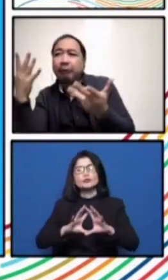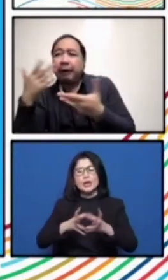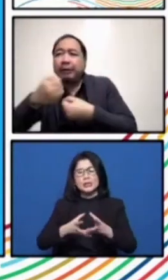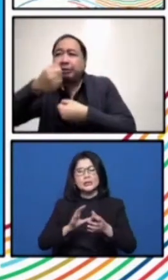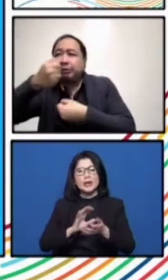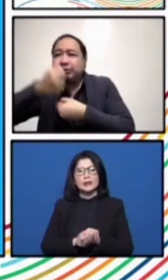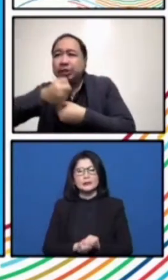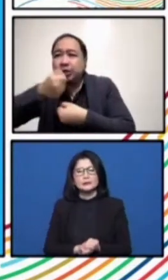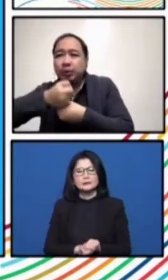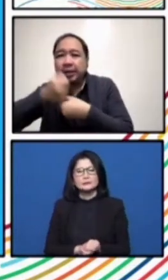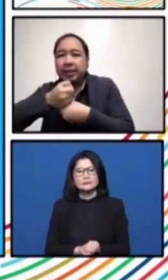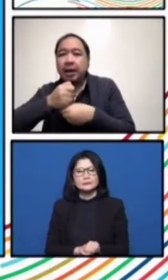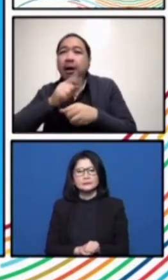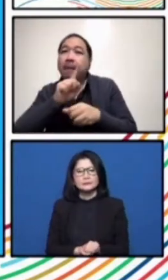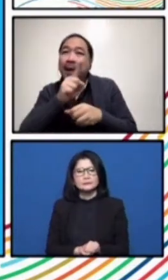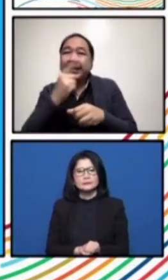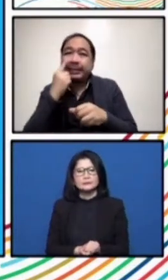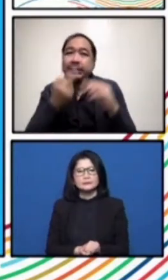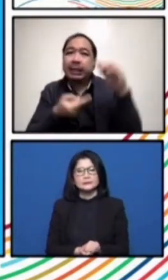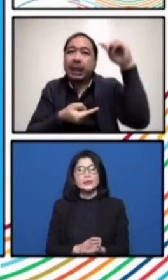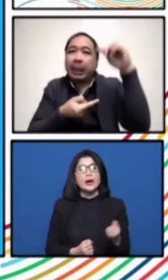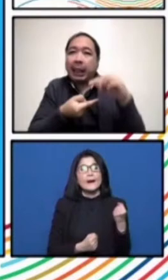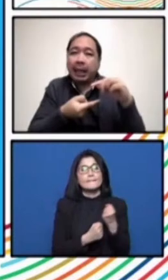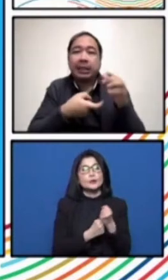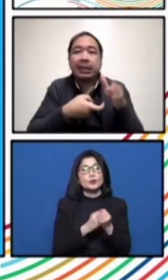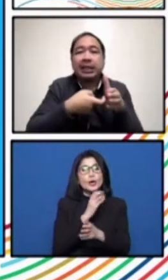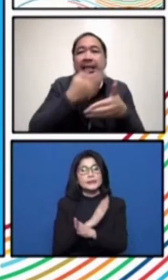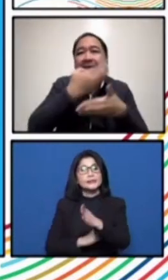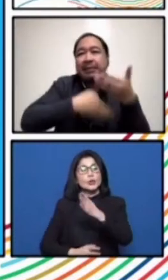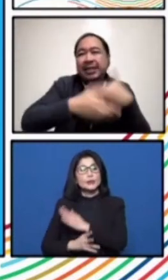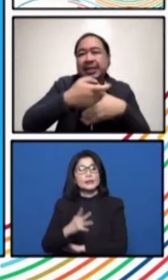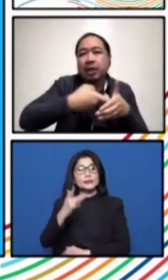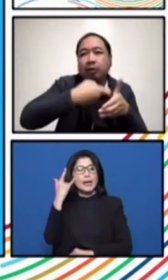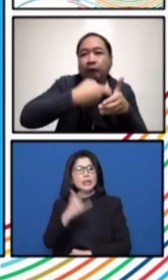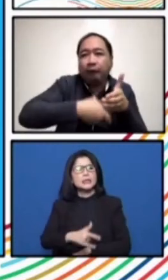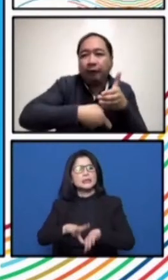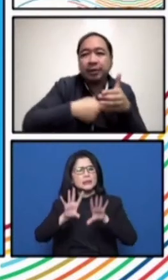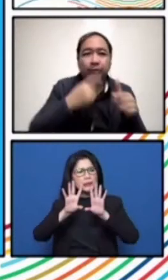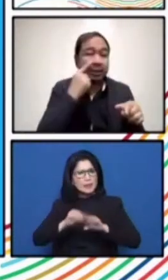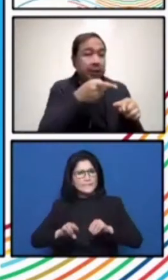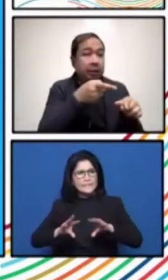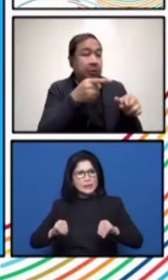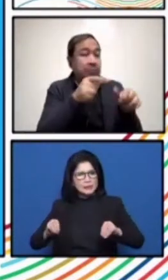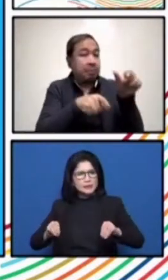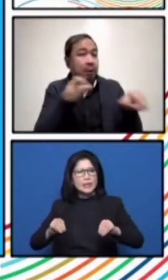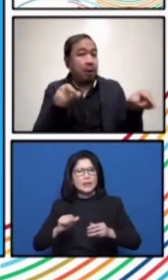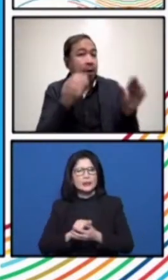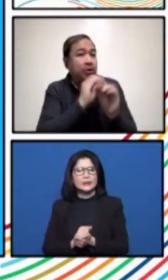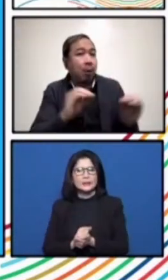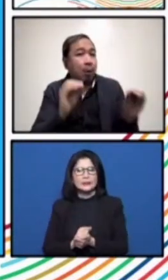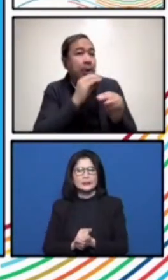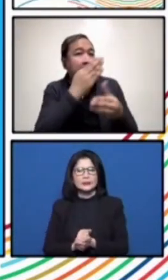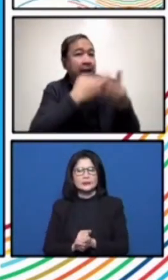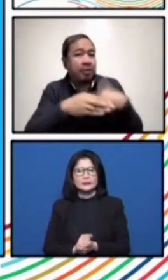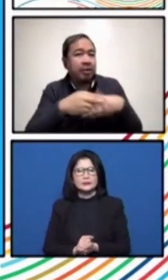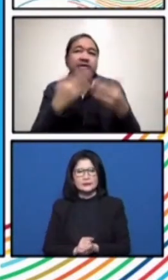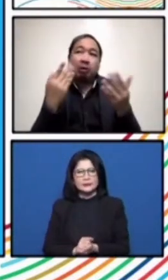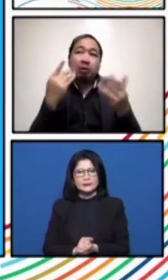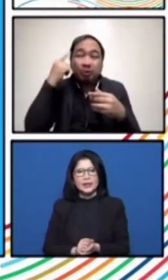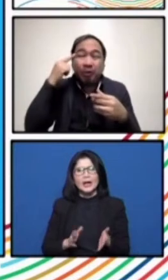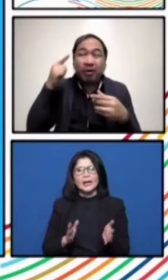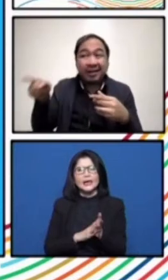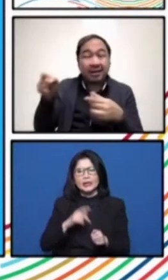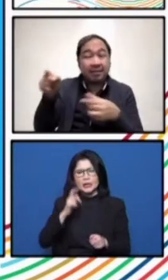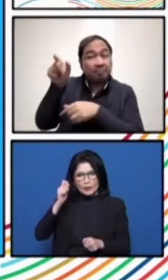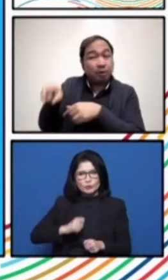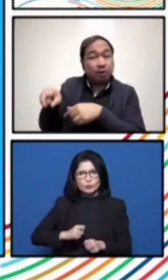disability costs they are not on an equal footing with people without disabilities and there is need of social protection support to compensate